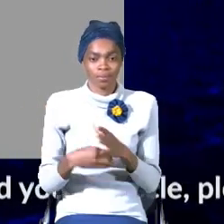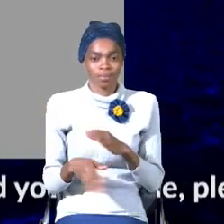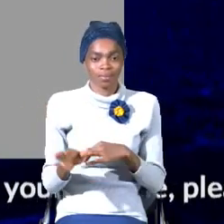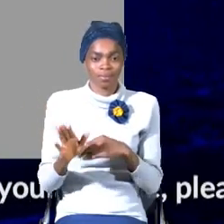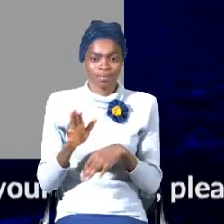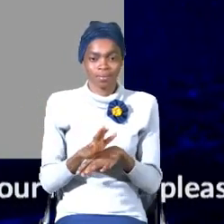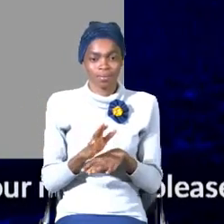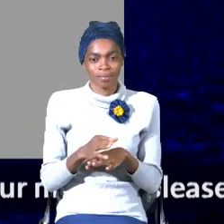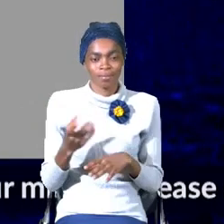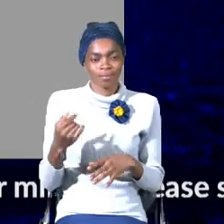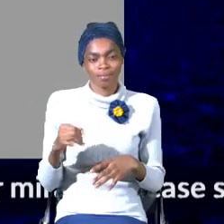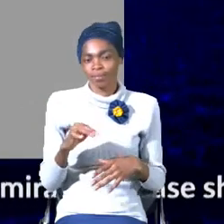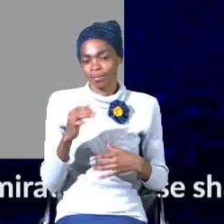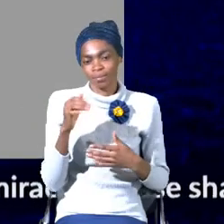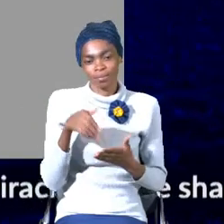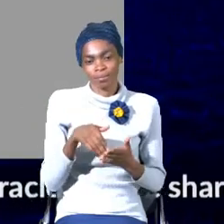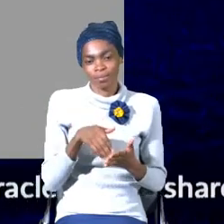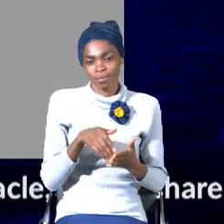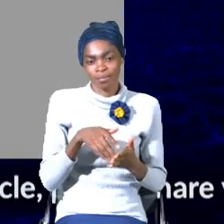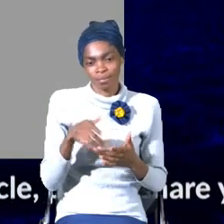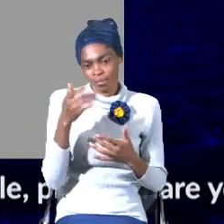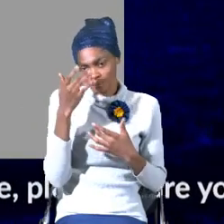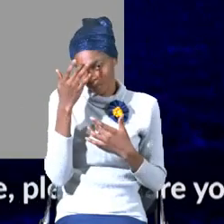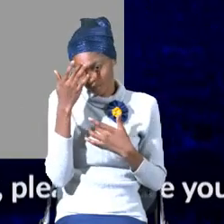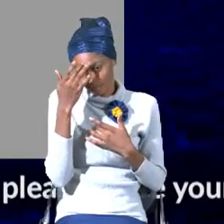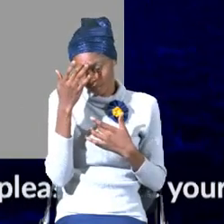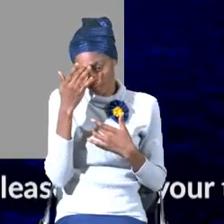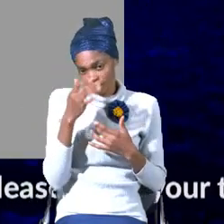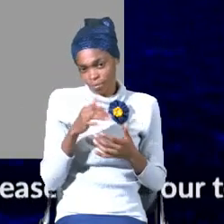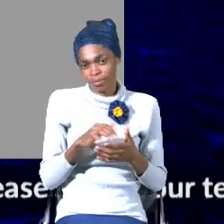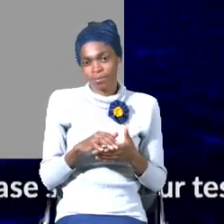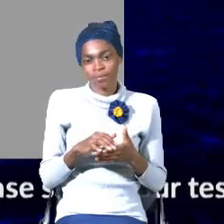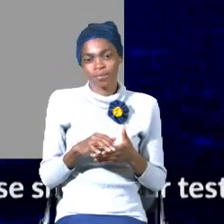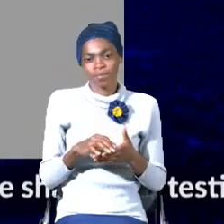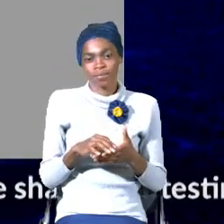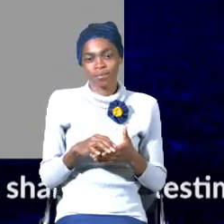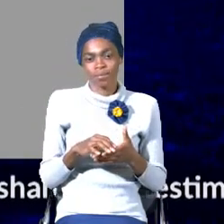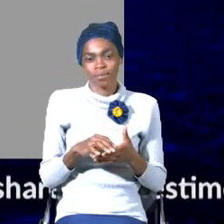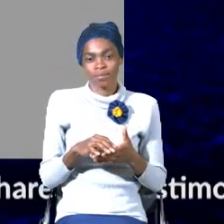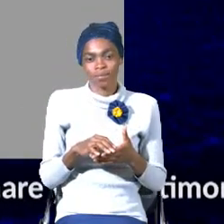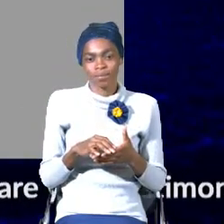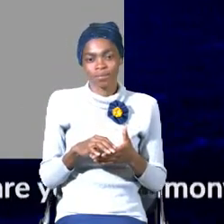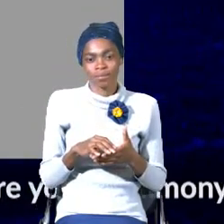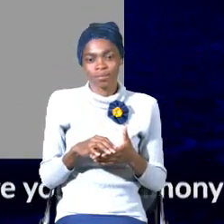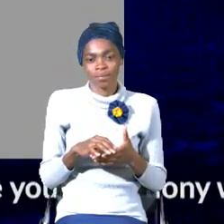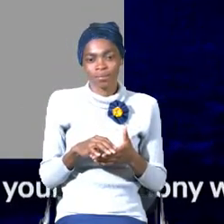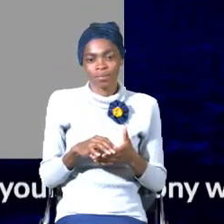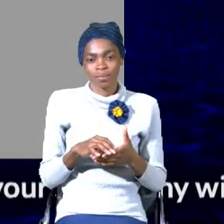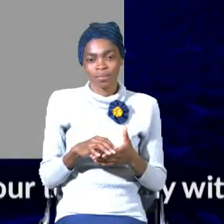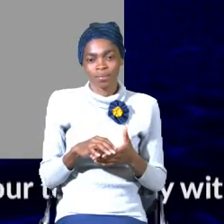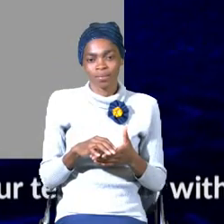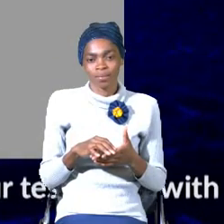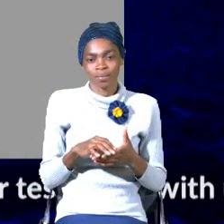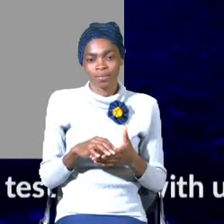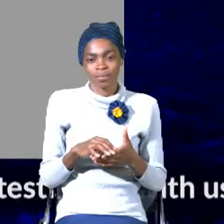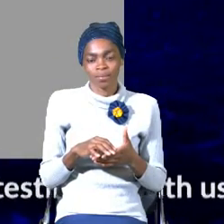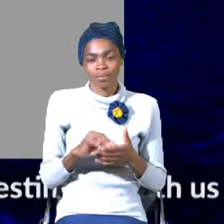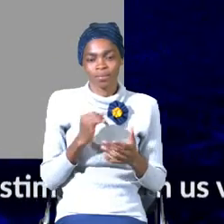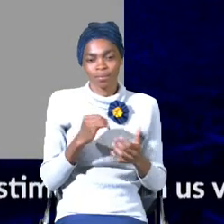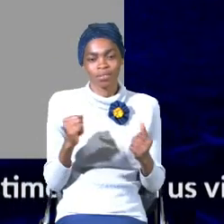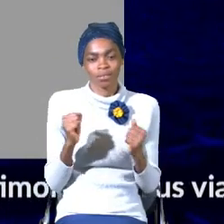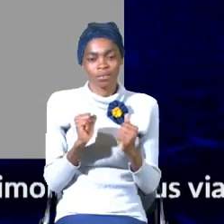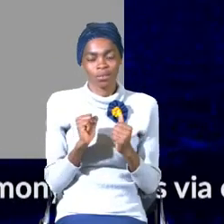well. I had high temperature, sore throats, cold chills,